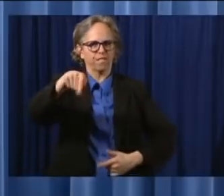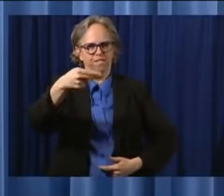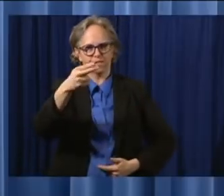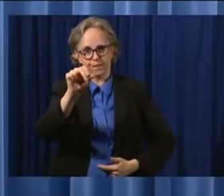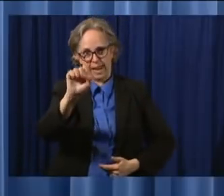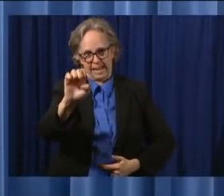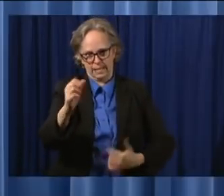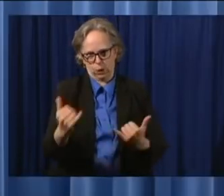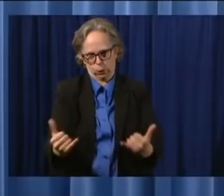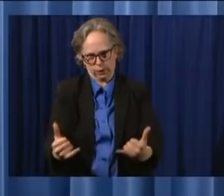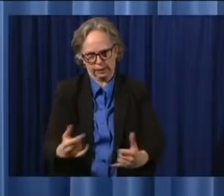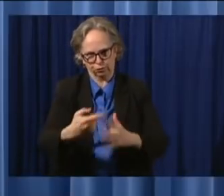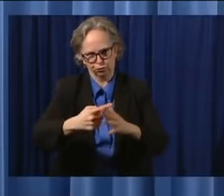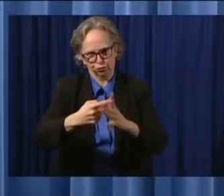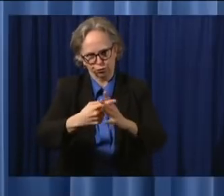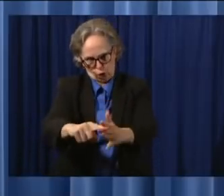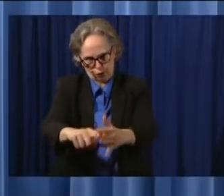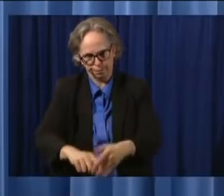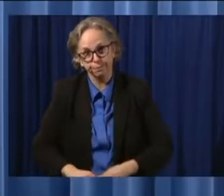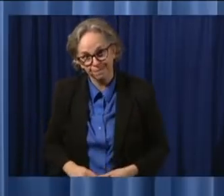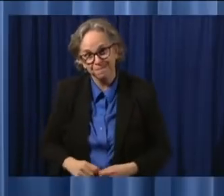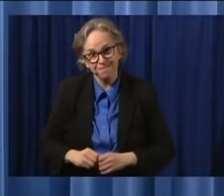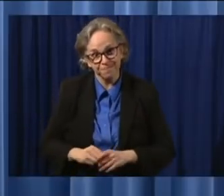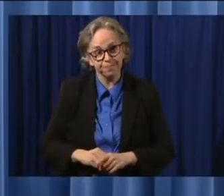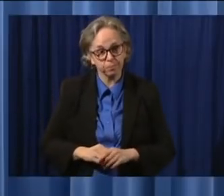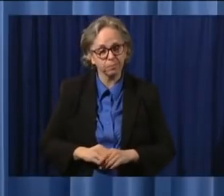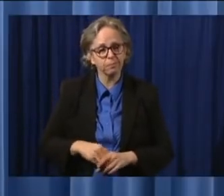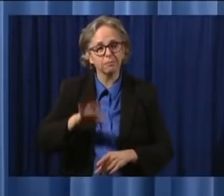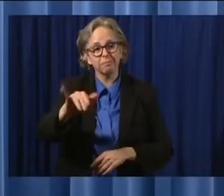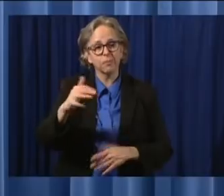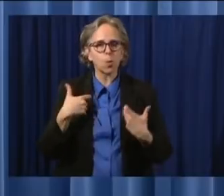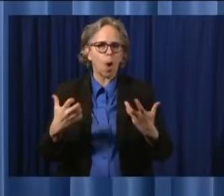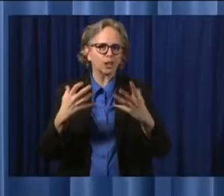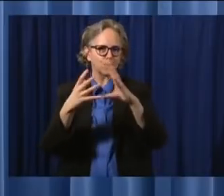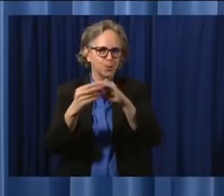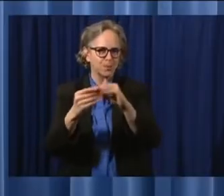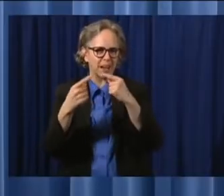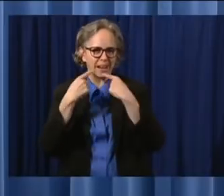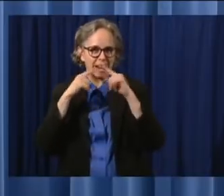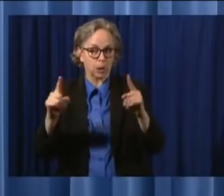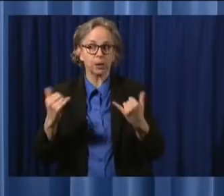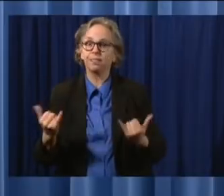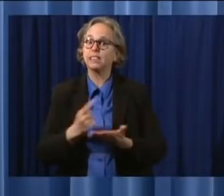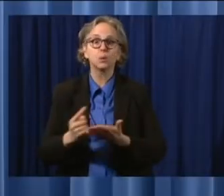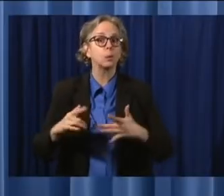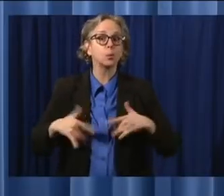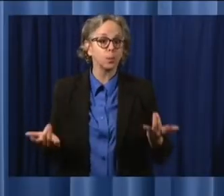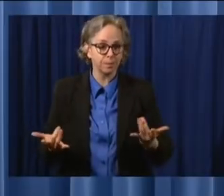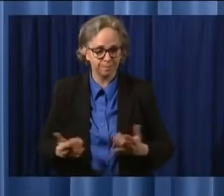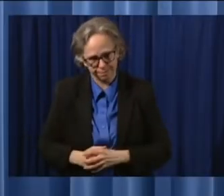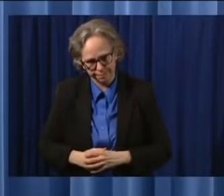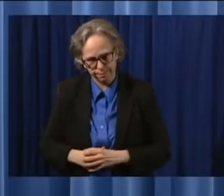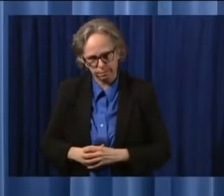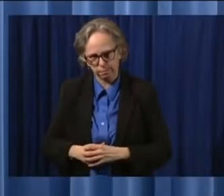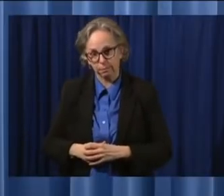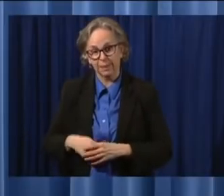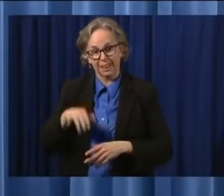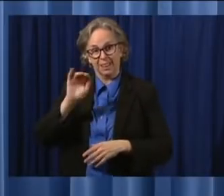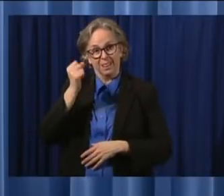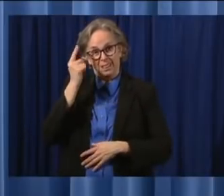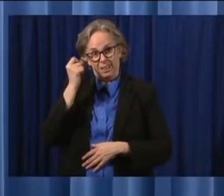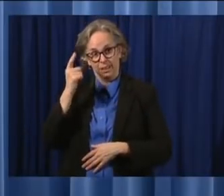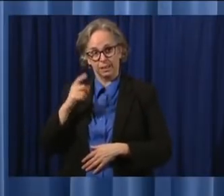announce also this week we will begin the testing of all residents and staff members of the